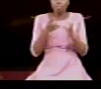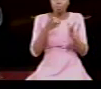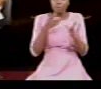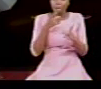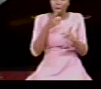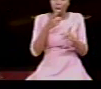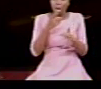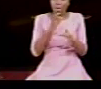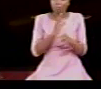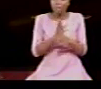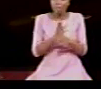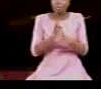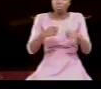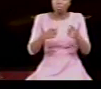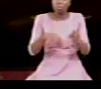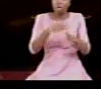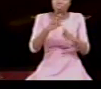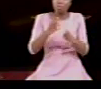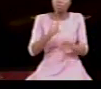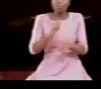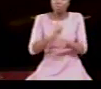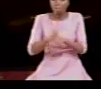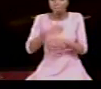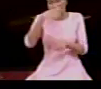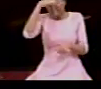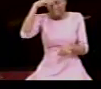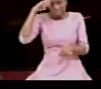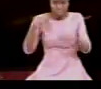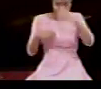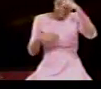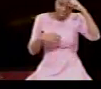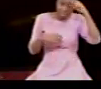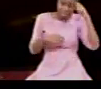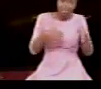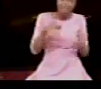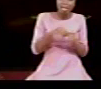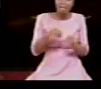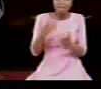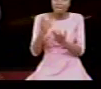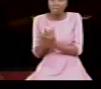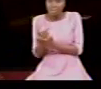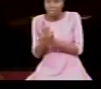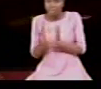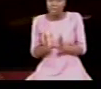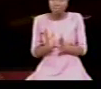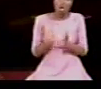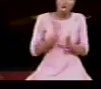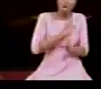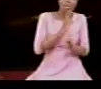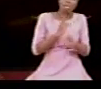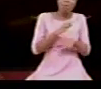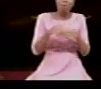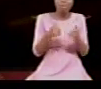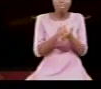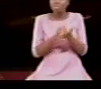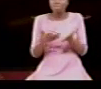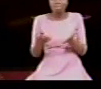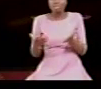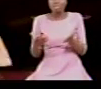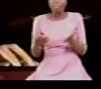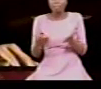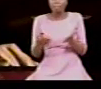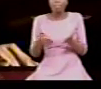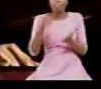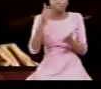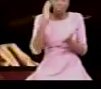are running around, I'm walking, sweating, you know, in the streets, the kitchen, amosha, all those chaff.